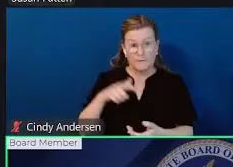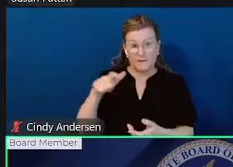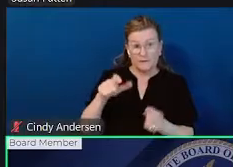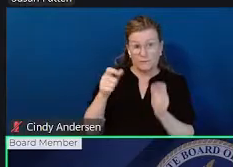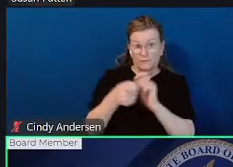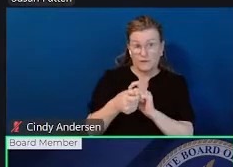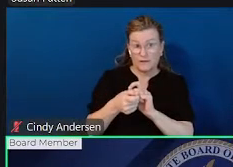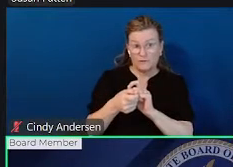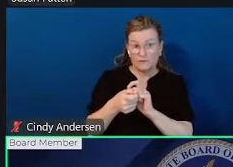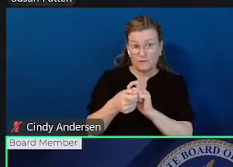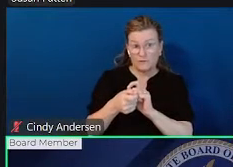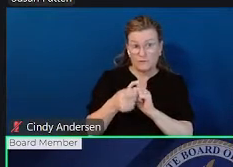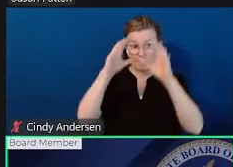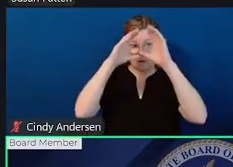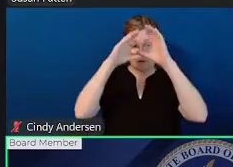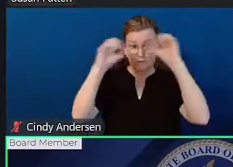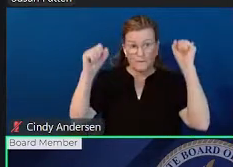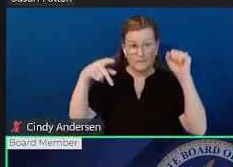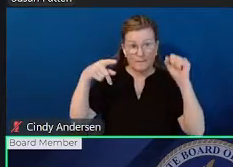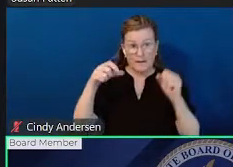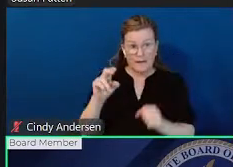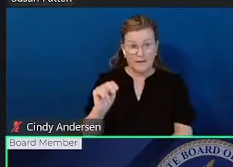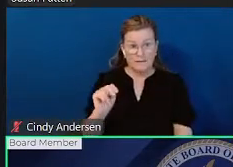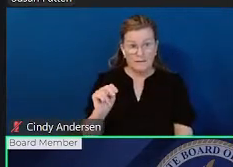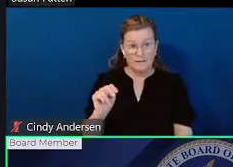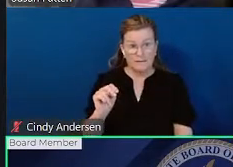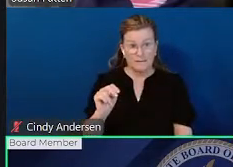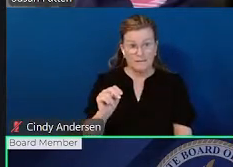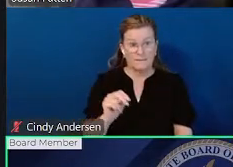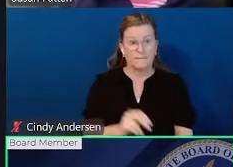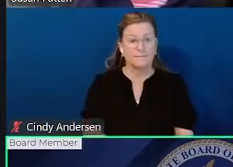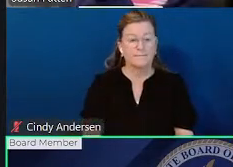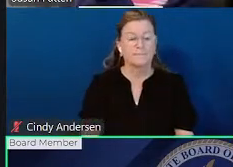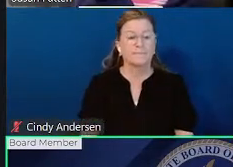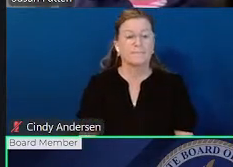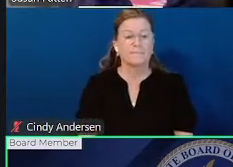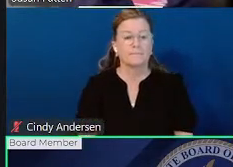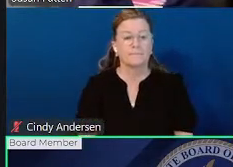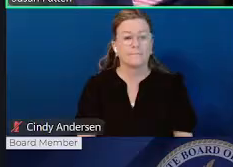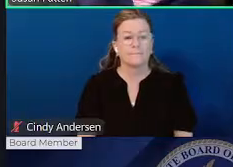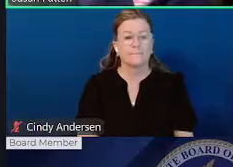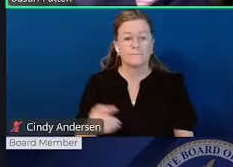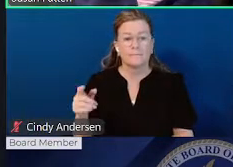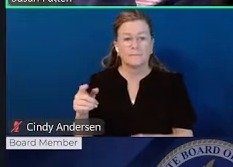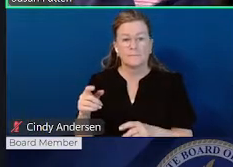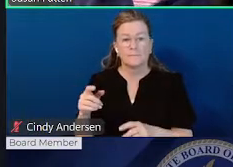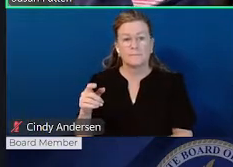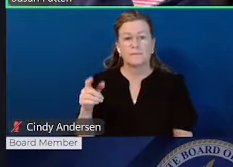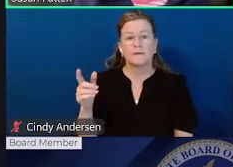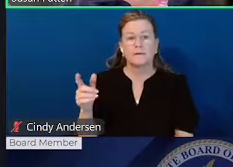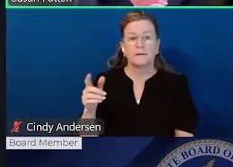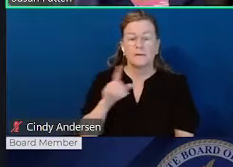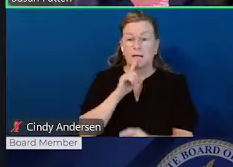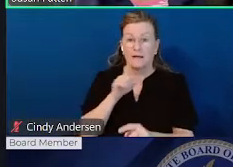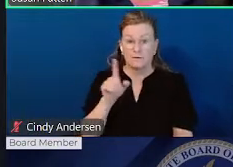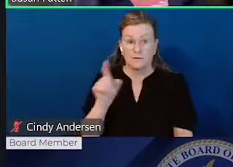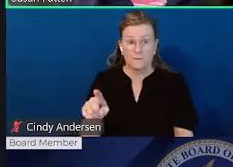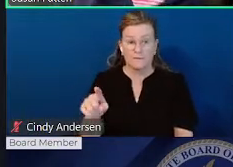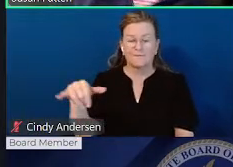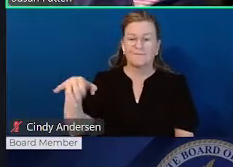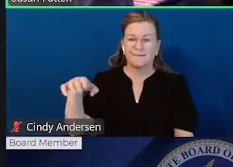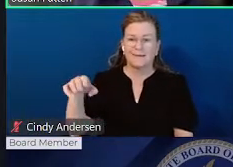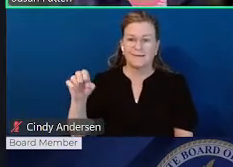change Superintendent Patton to align with practice? Just in answer to your question,